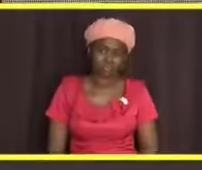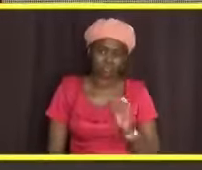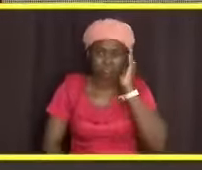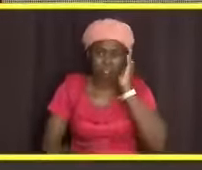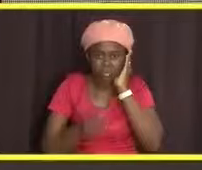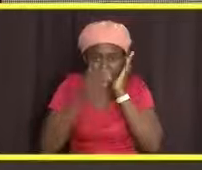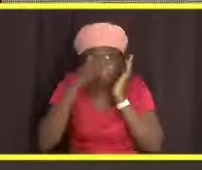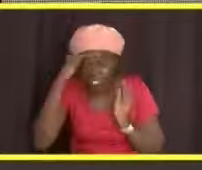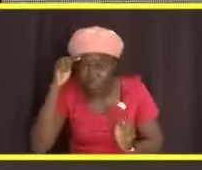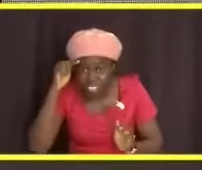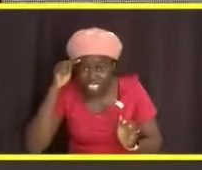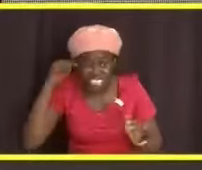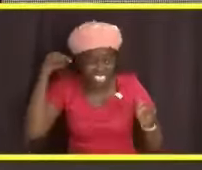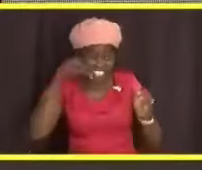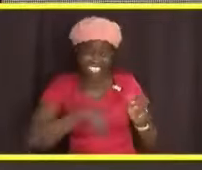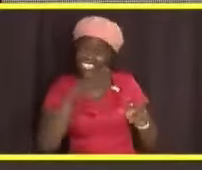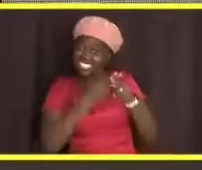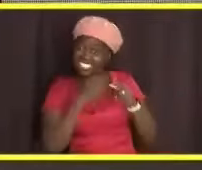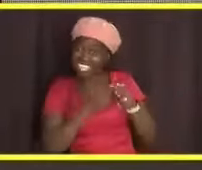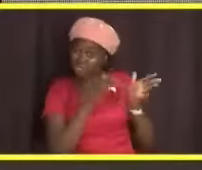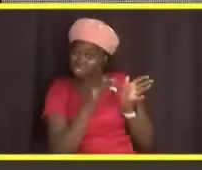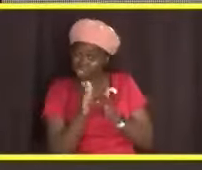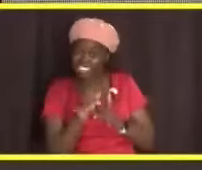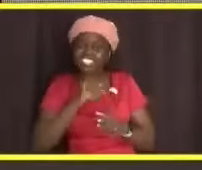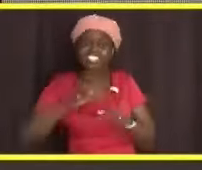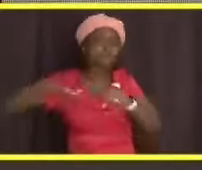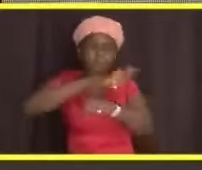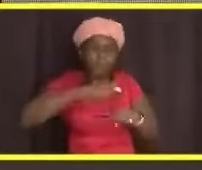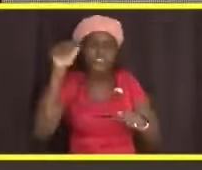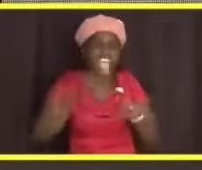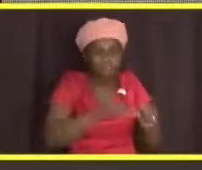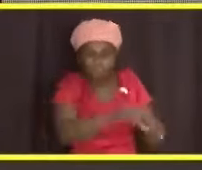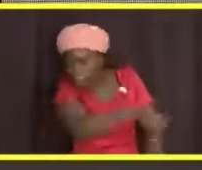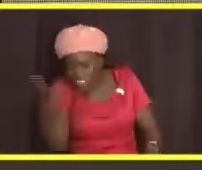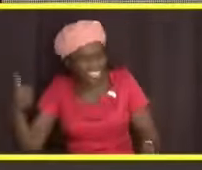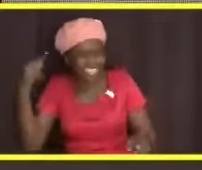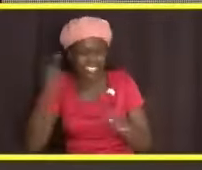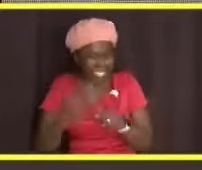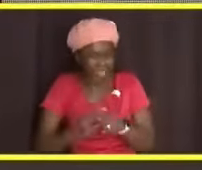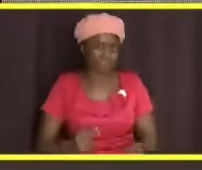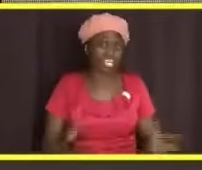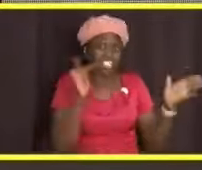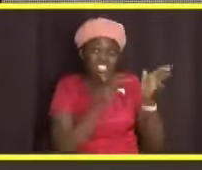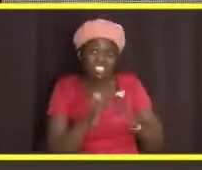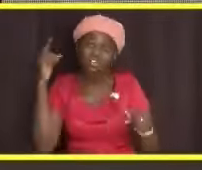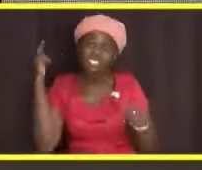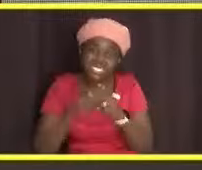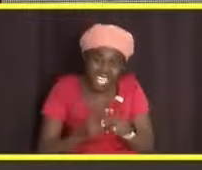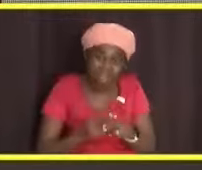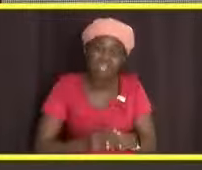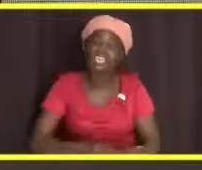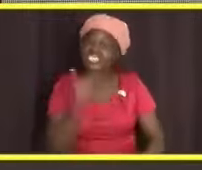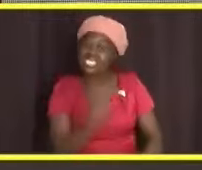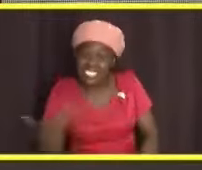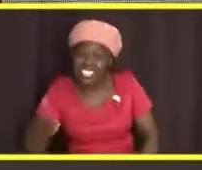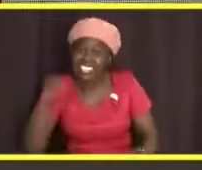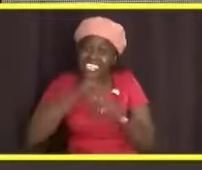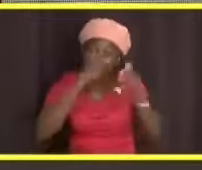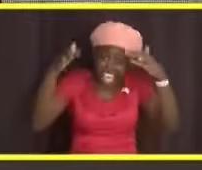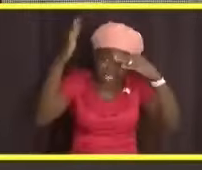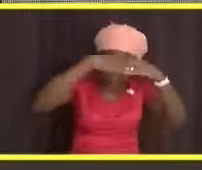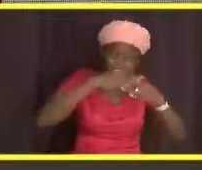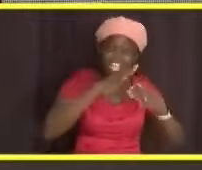Because this name is the name that's above every other name. Is the name that the things in heaven must